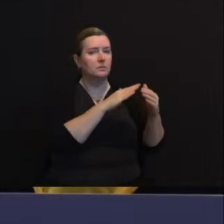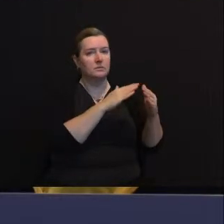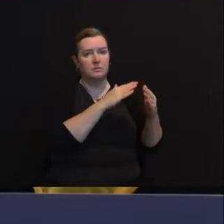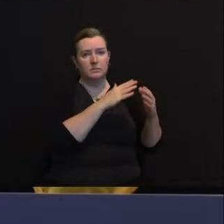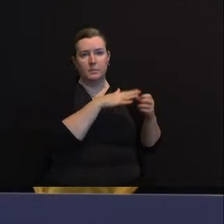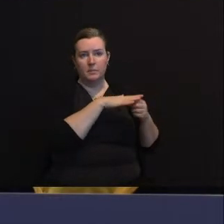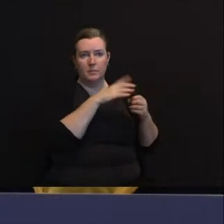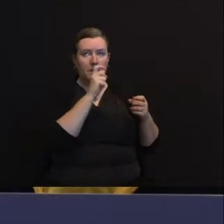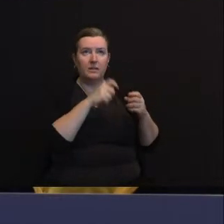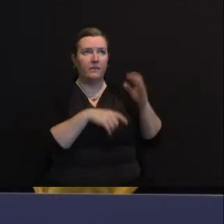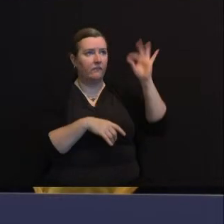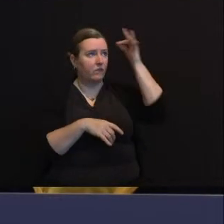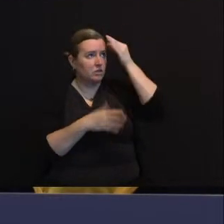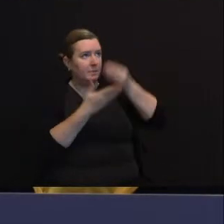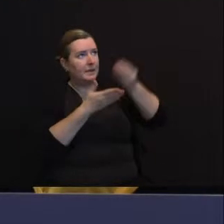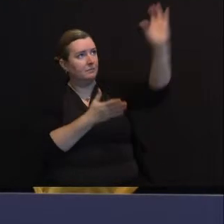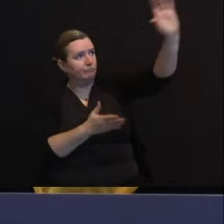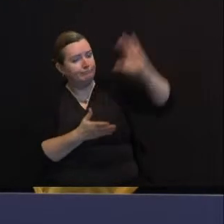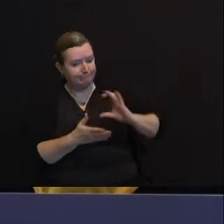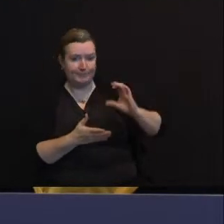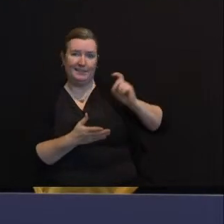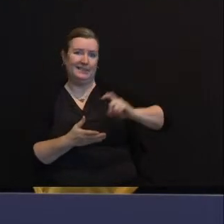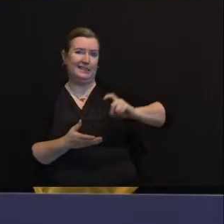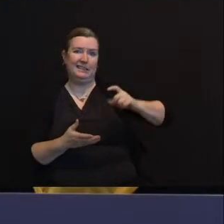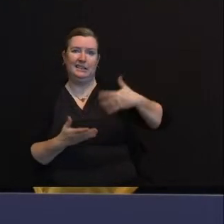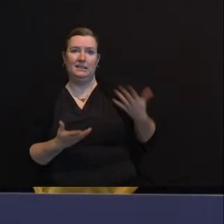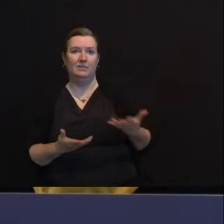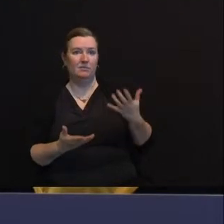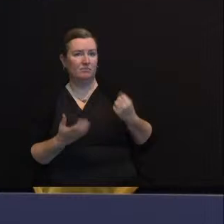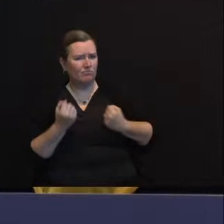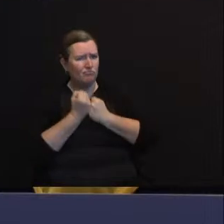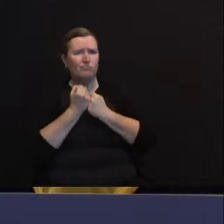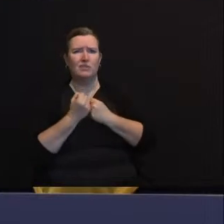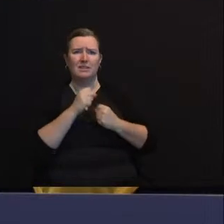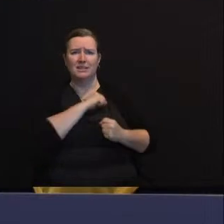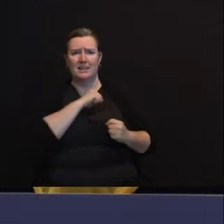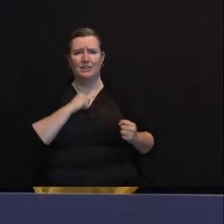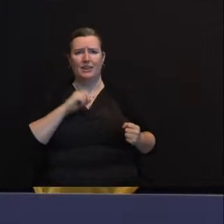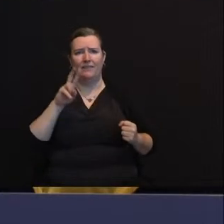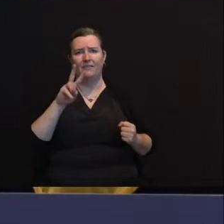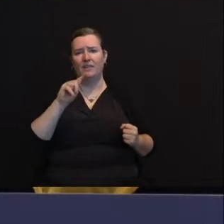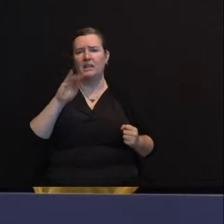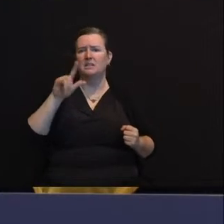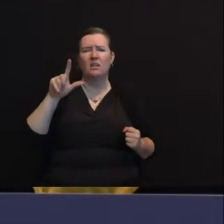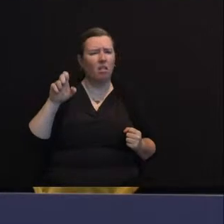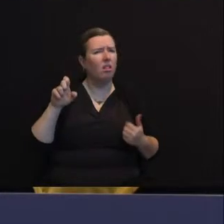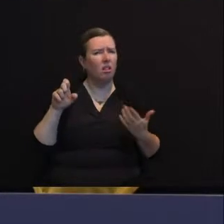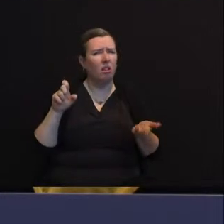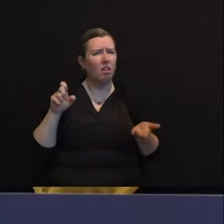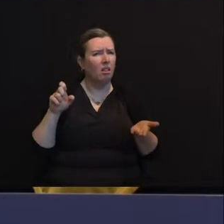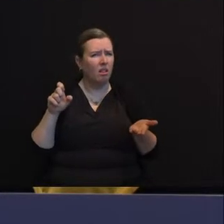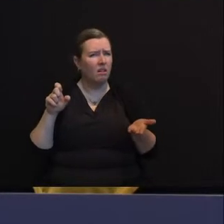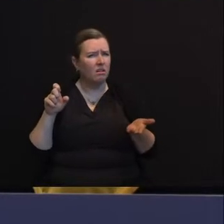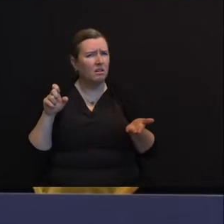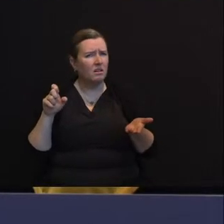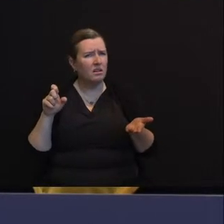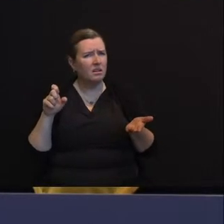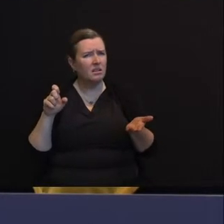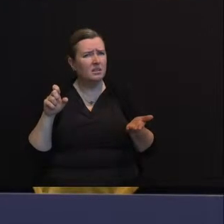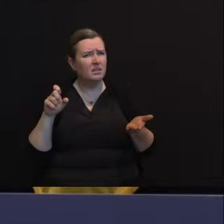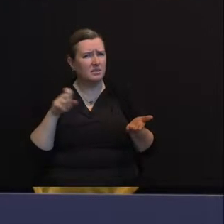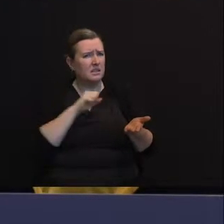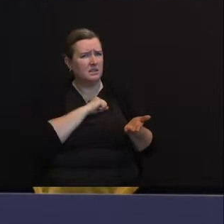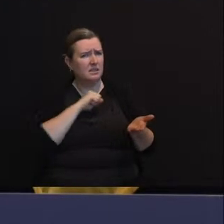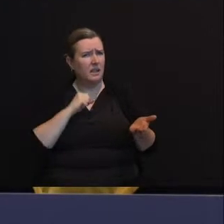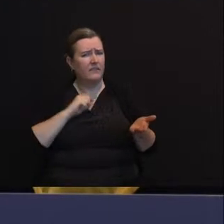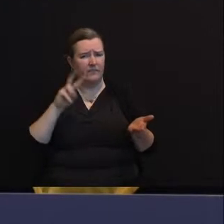list. Huge fan of Senator Vitale. Judy and I, in fact, I met Judy through Joe Vitale way back when. We